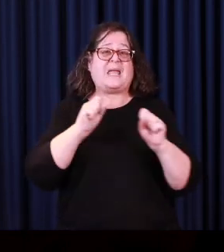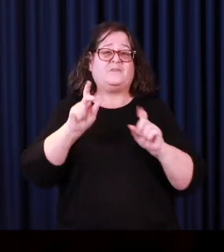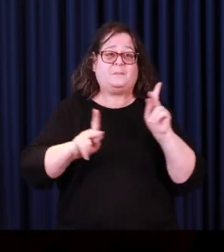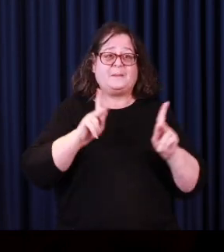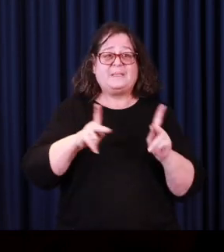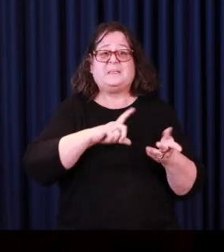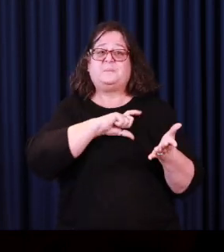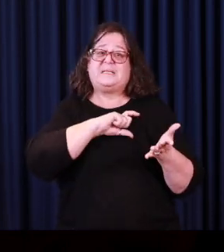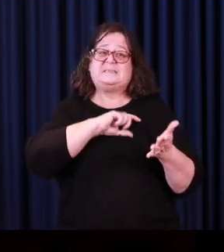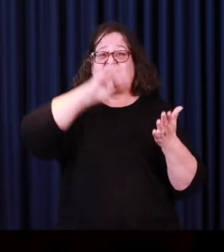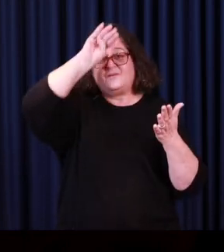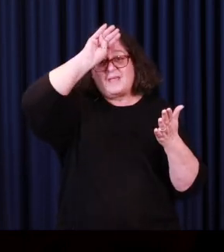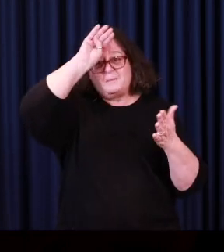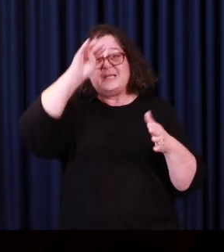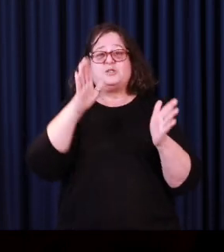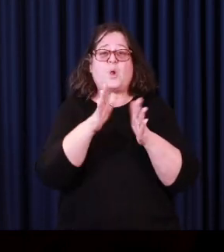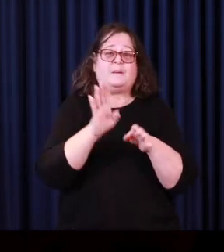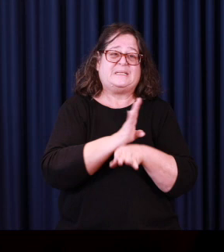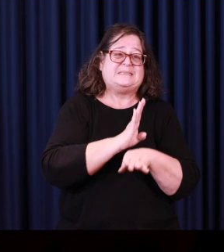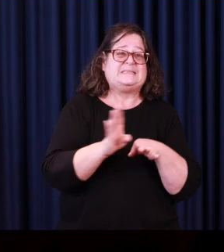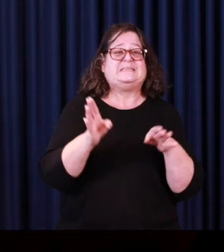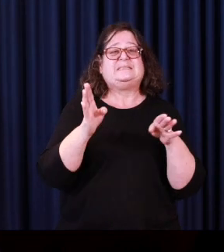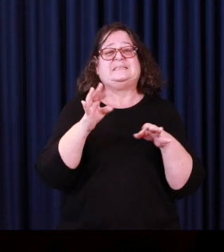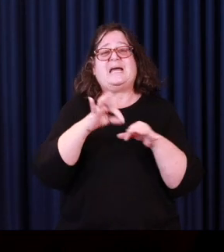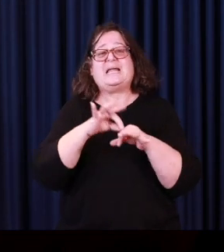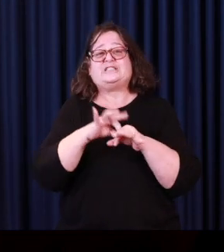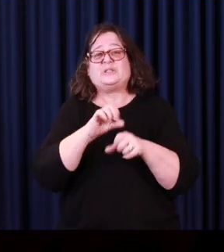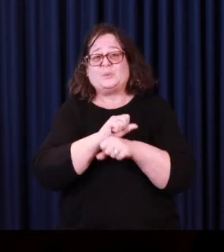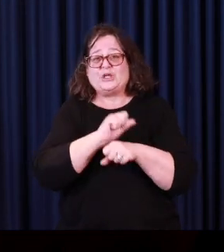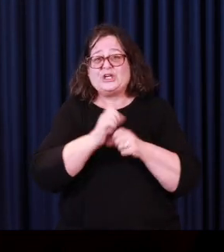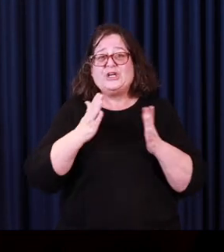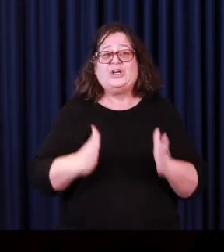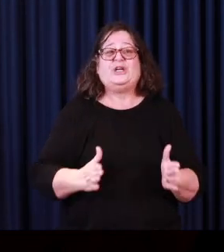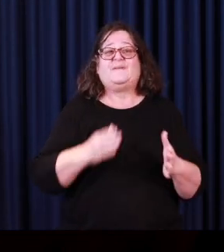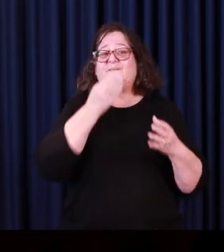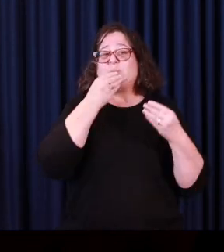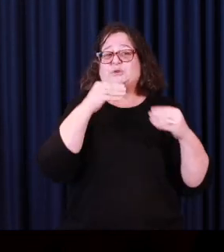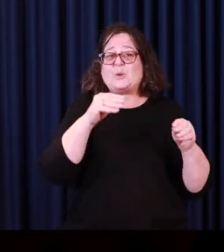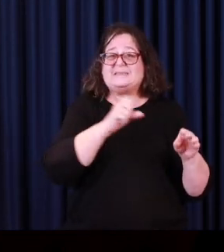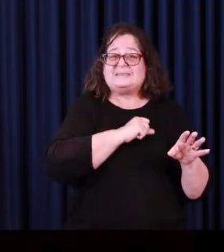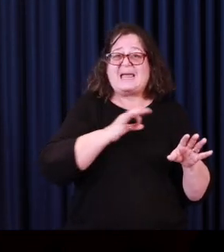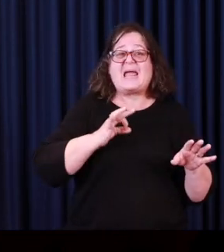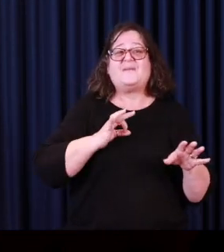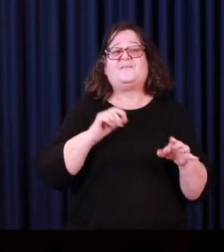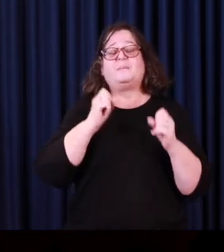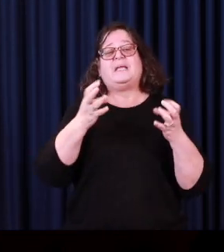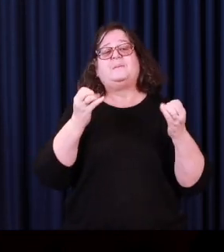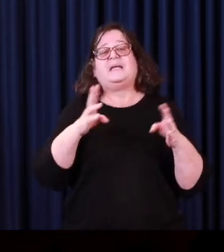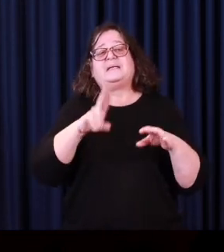small business people, election day workers, grocery store employees, and National